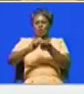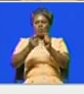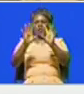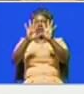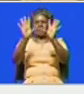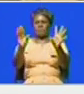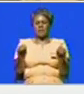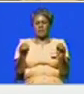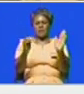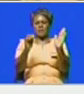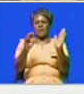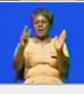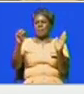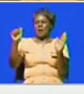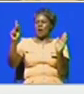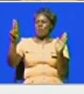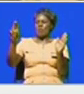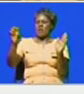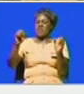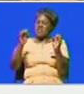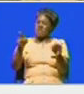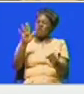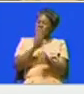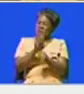of Makueni County, even if you are in the majority.